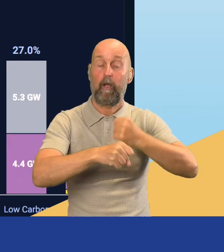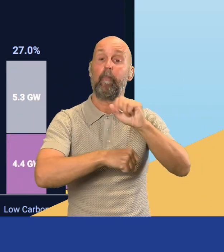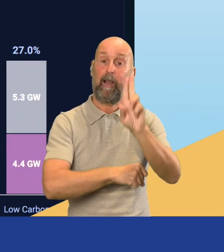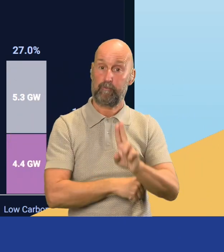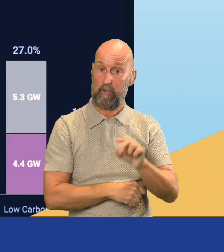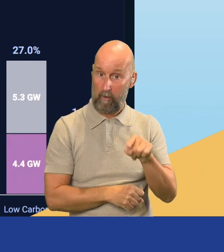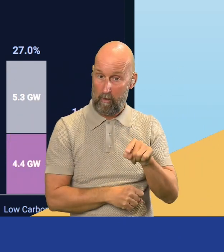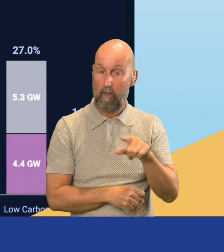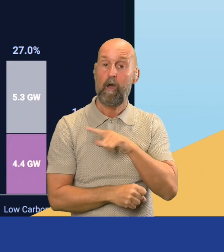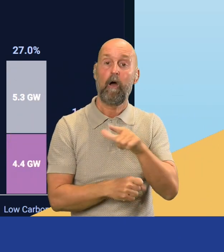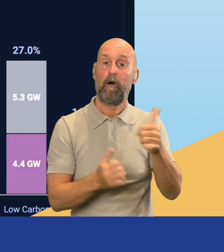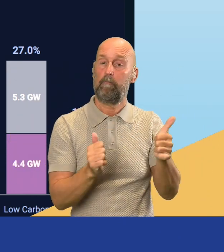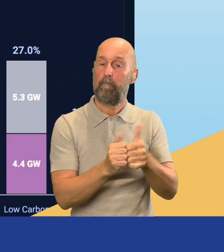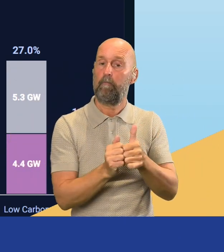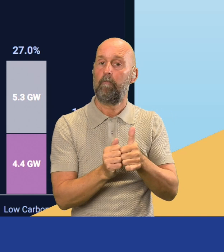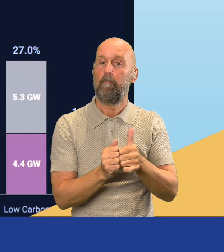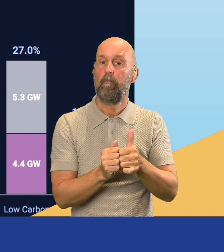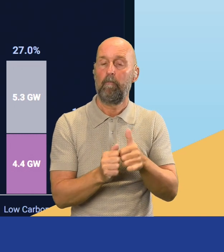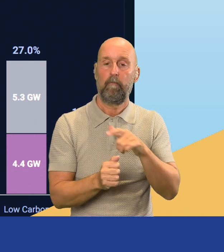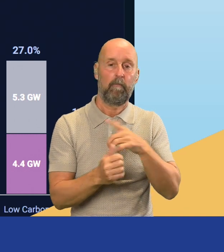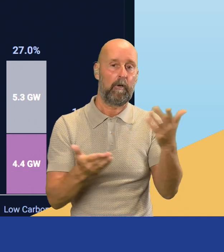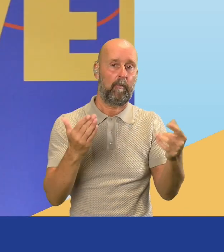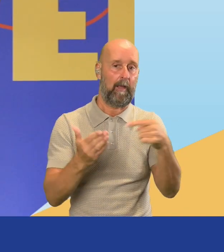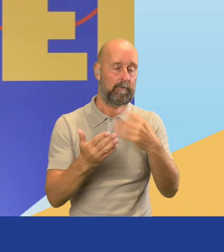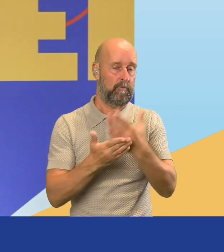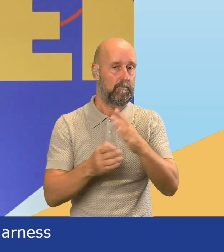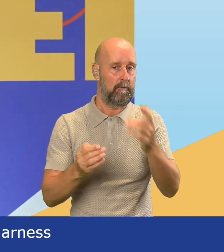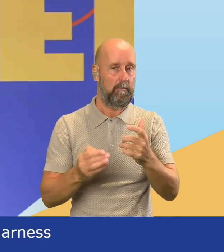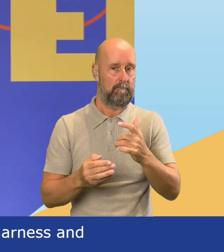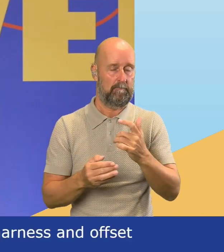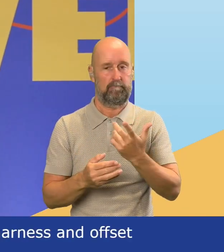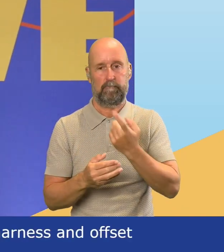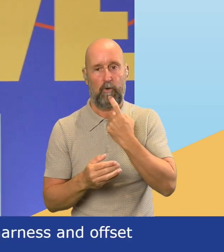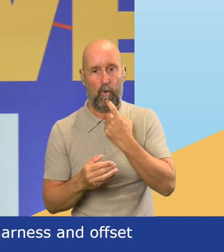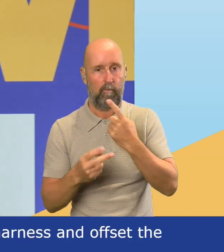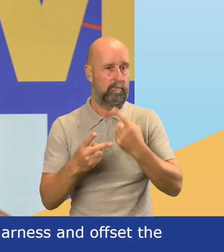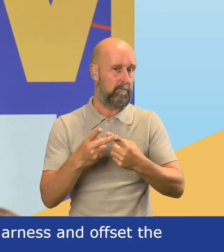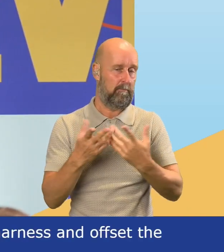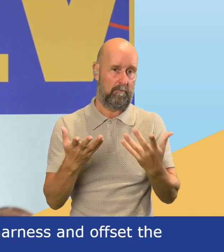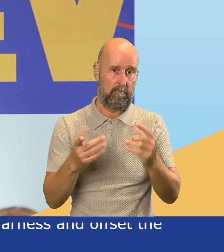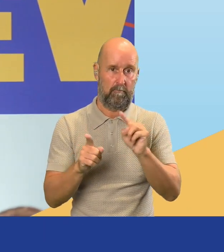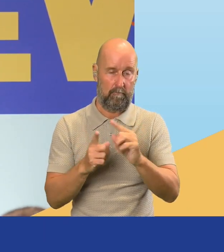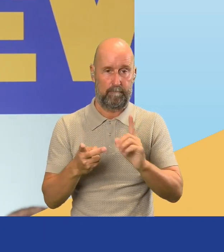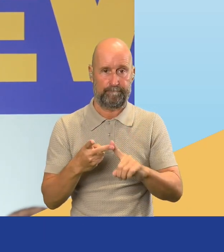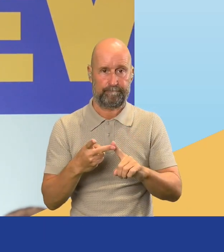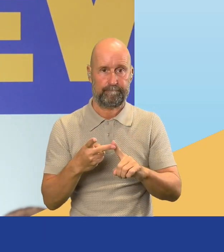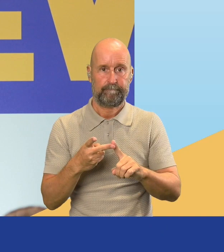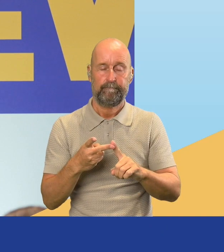of to offset the non-renewables in our grid. And one of the big advantages to using wind power